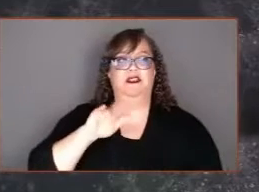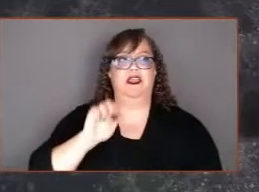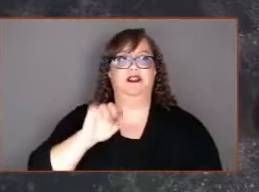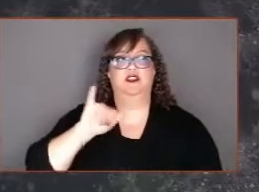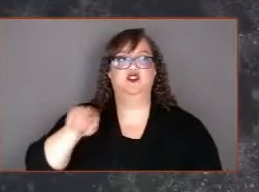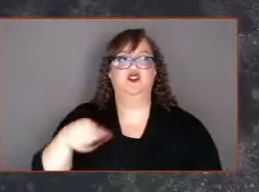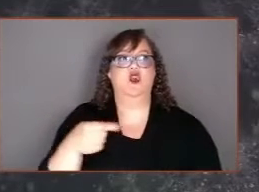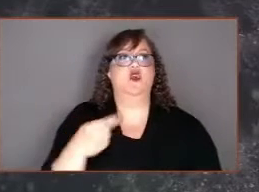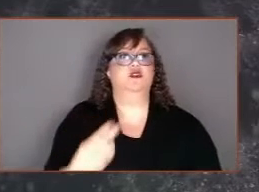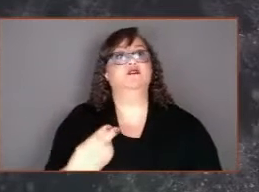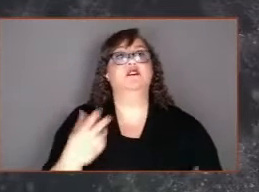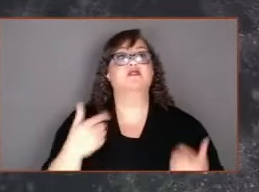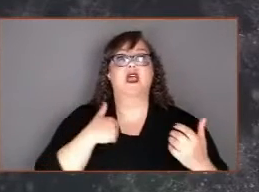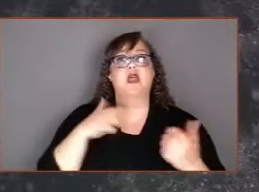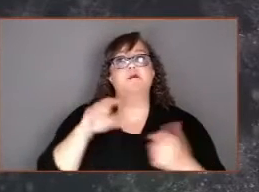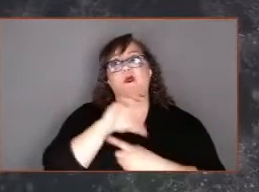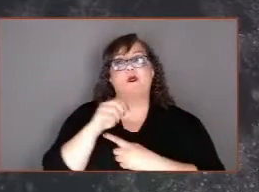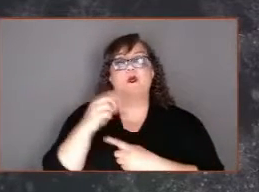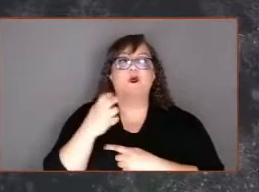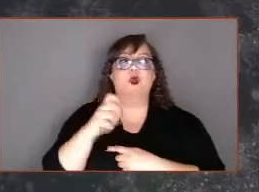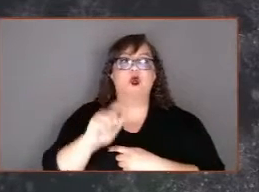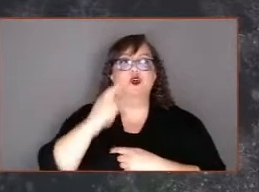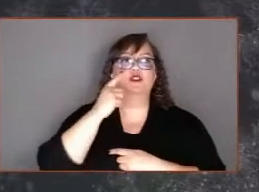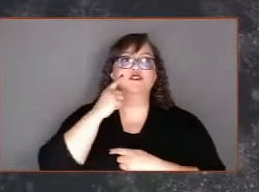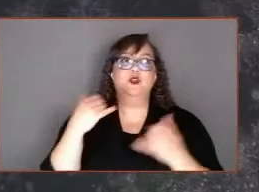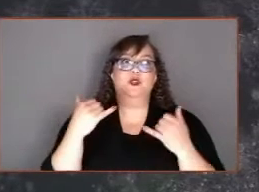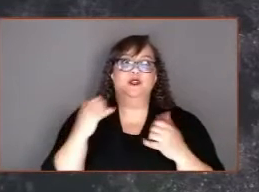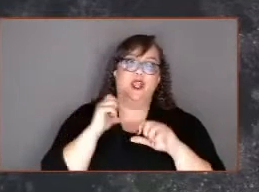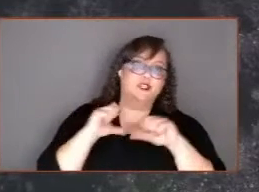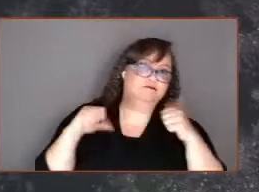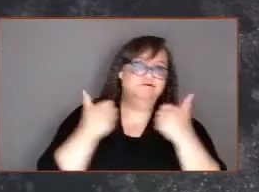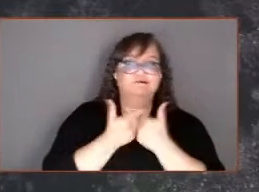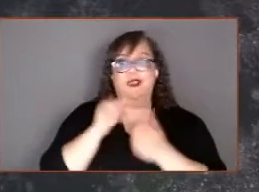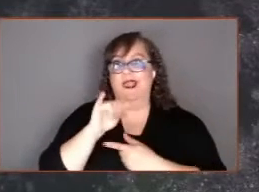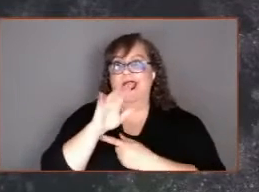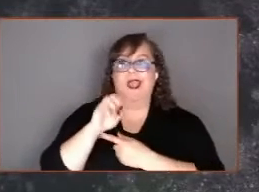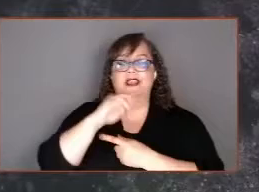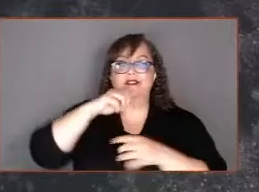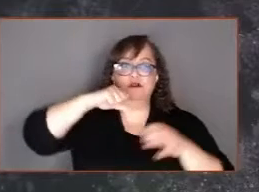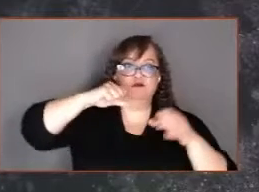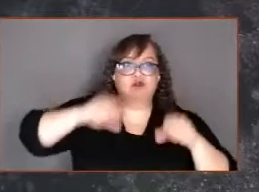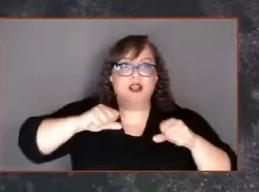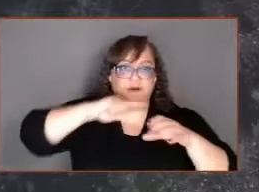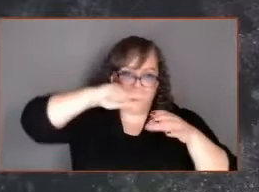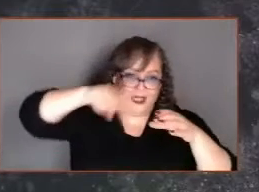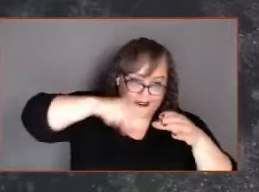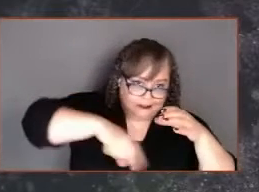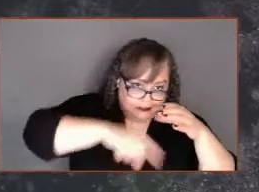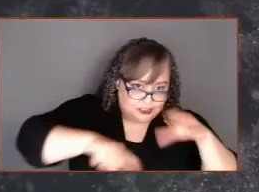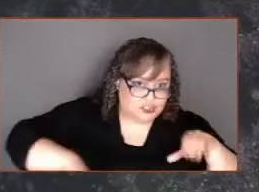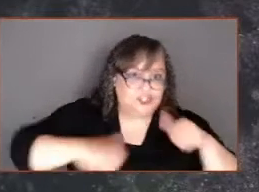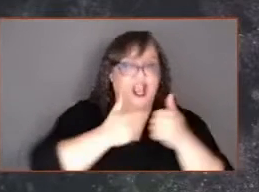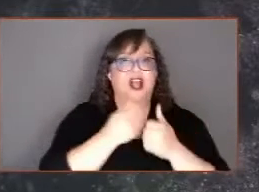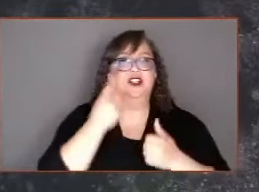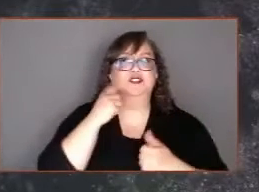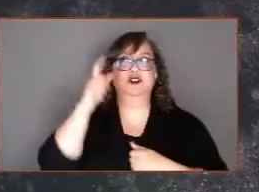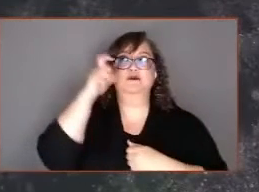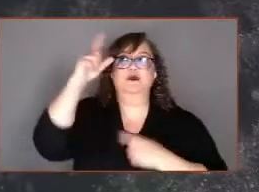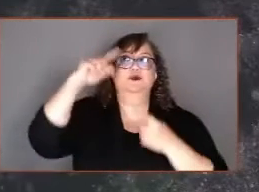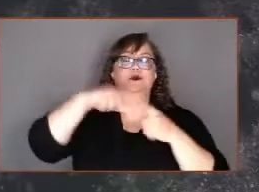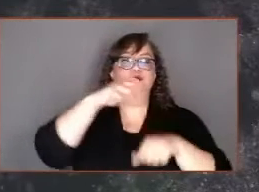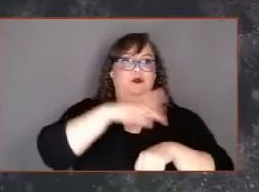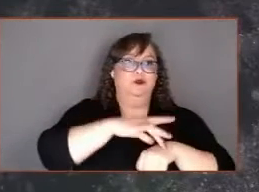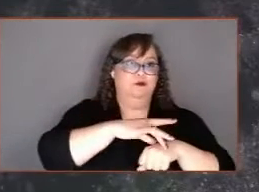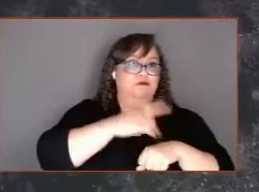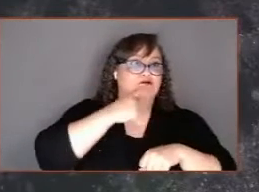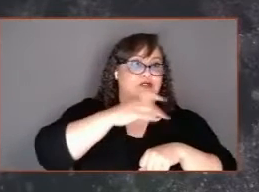coming to you live from the Hampton Roads Convention Center. And let me tell you, you can just feel the excitement in the air as